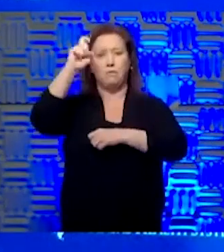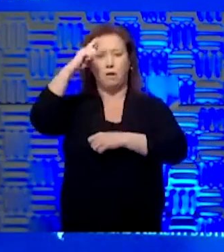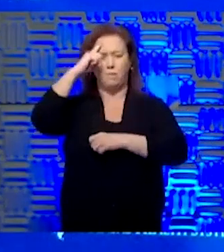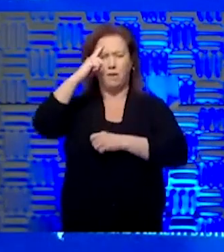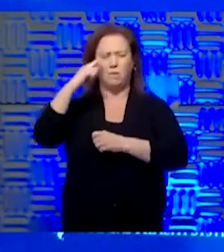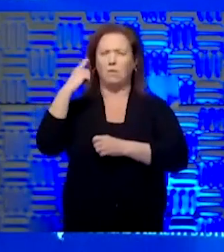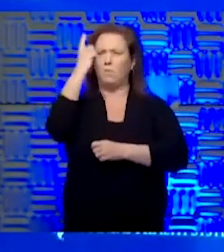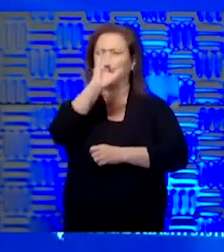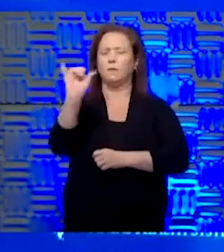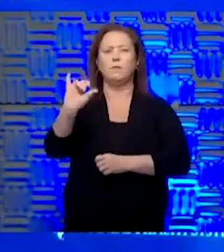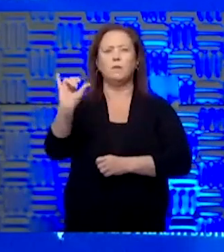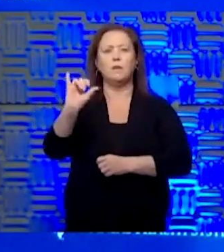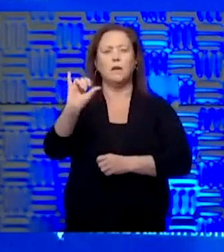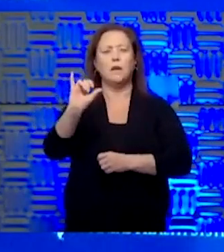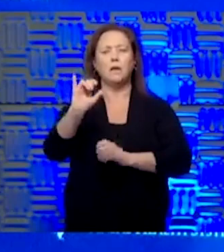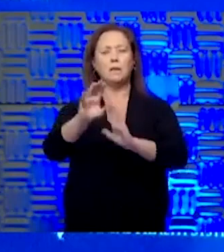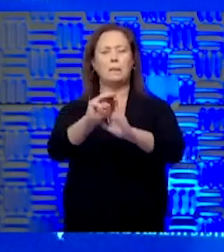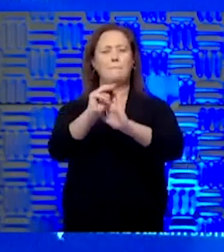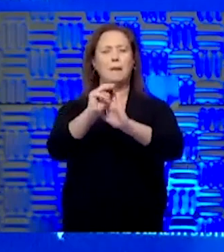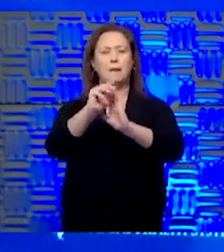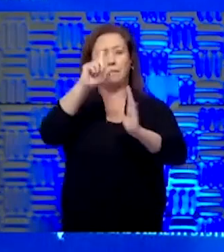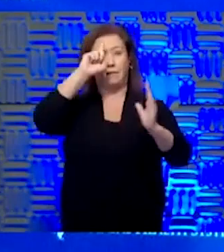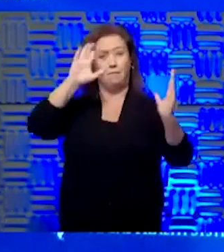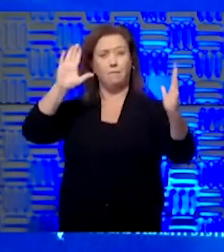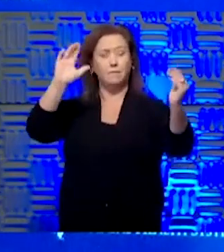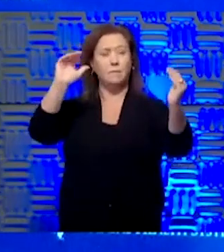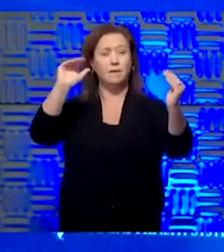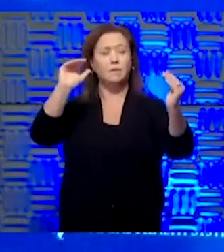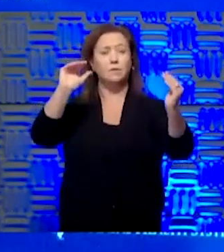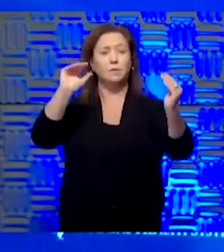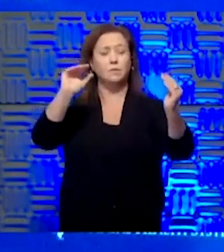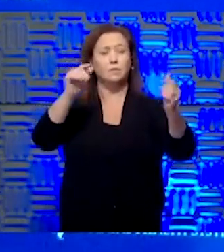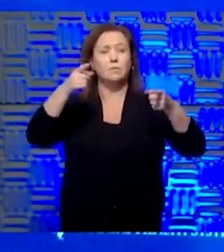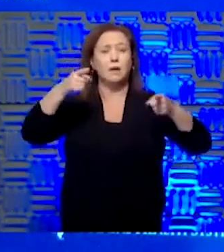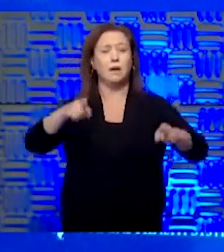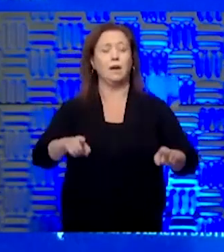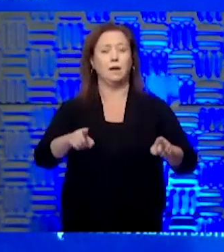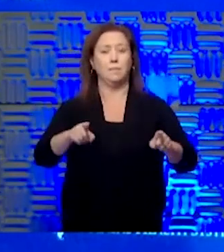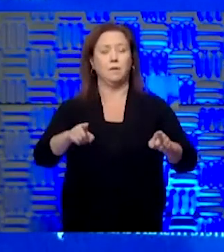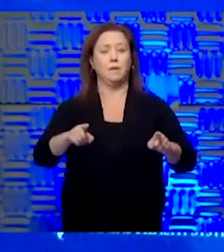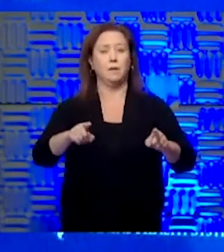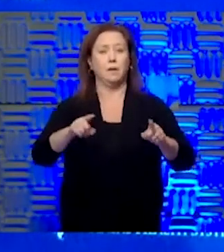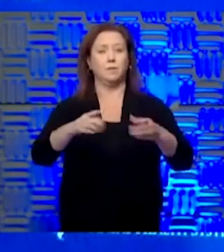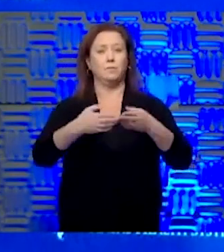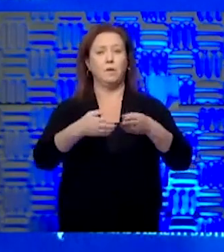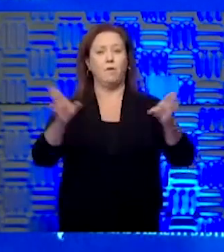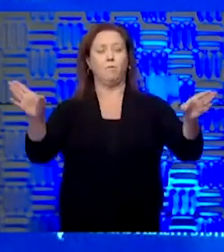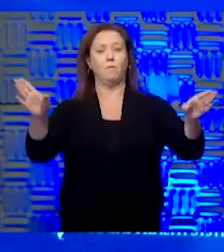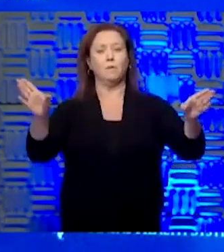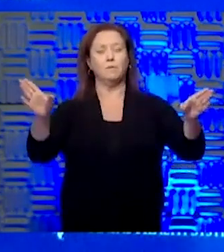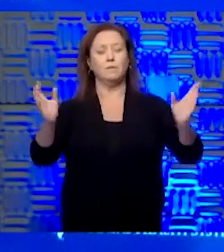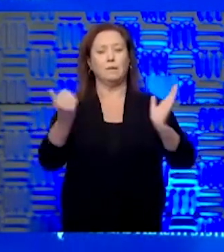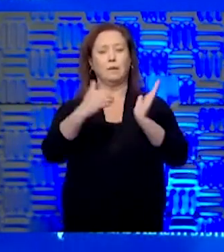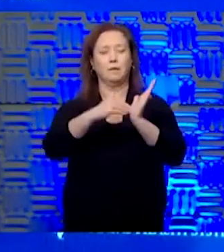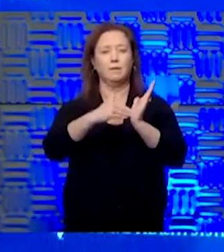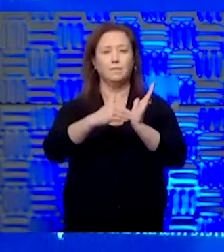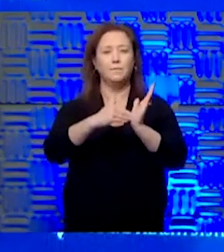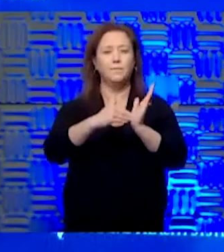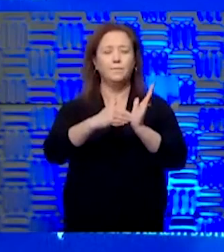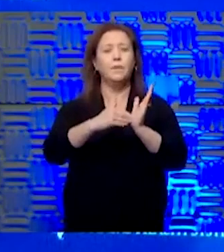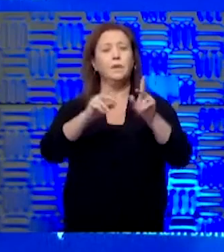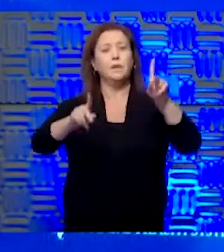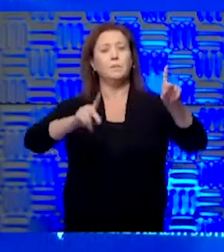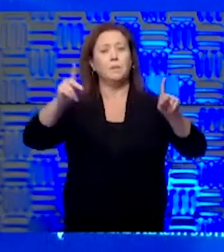to look like around modeling, and what do we expect to happen as we begin to open up society again and